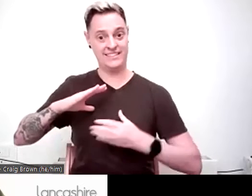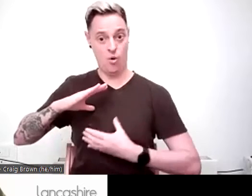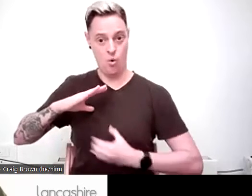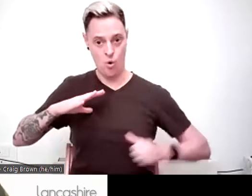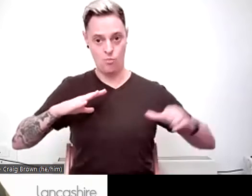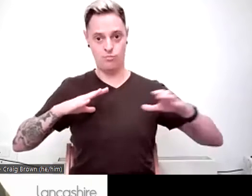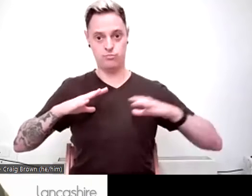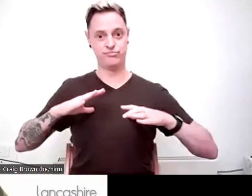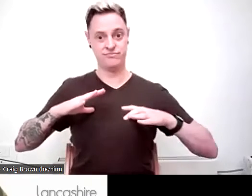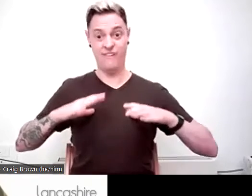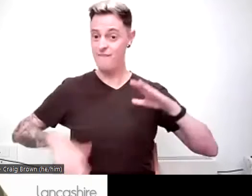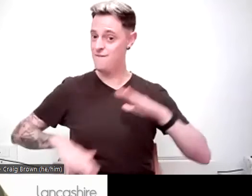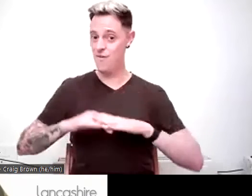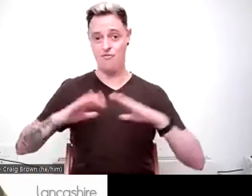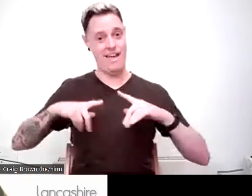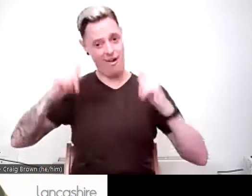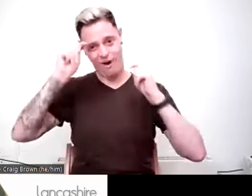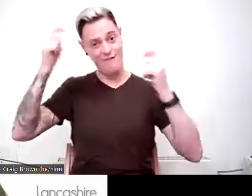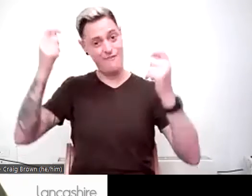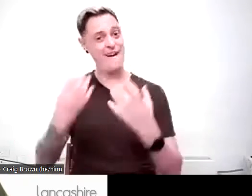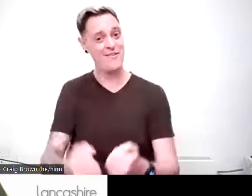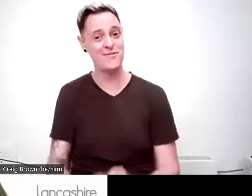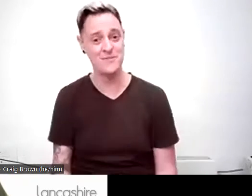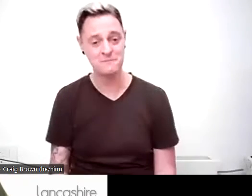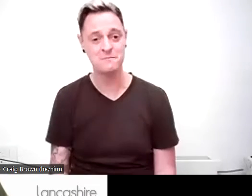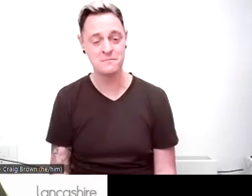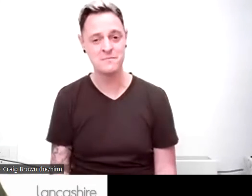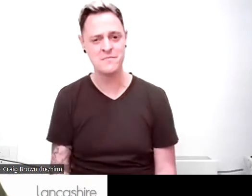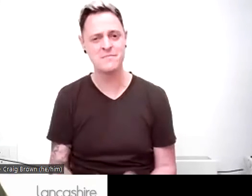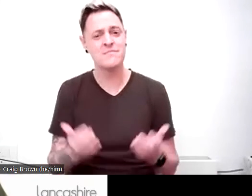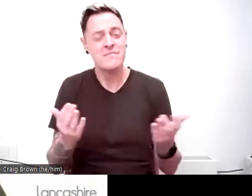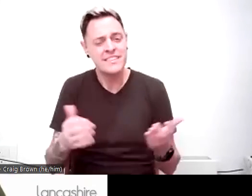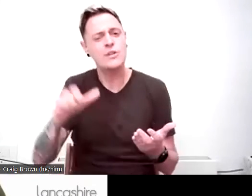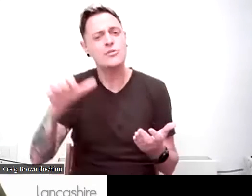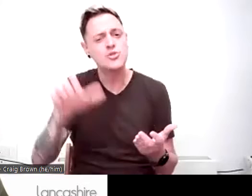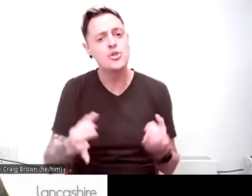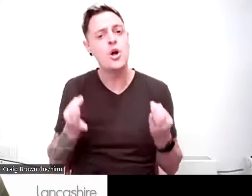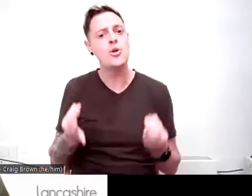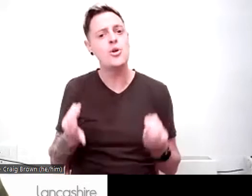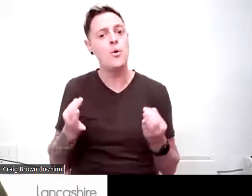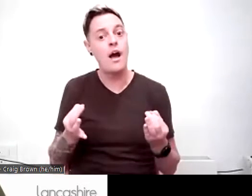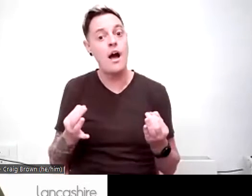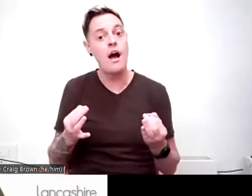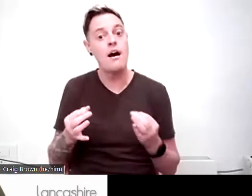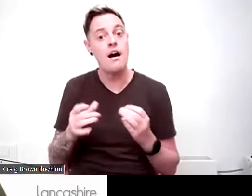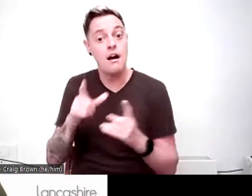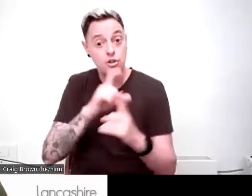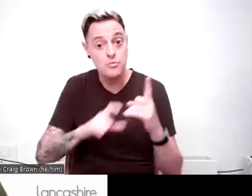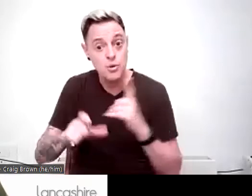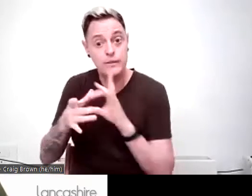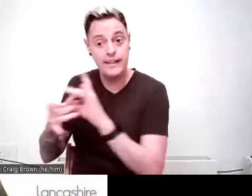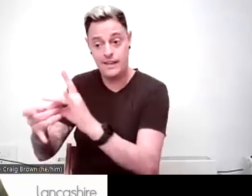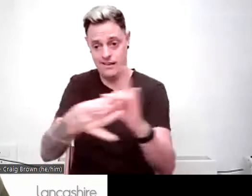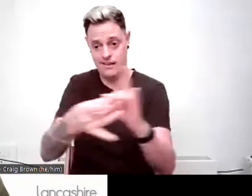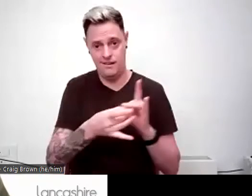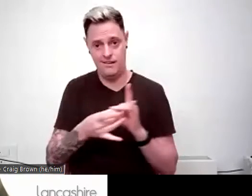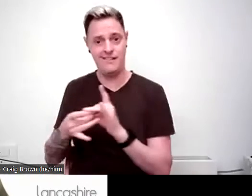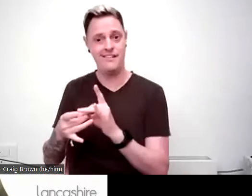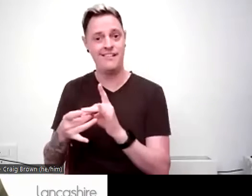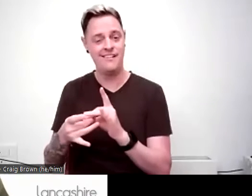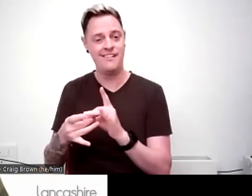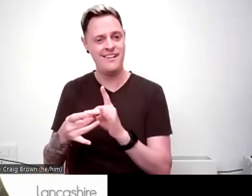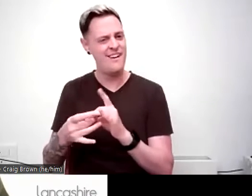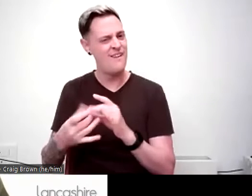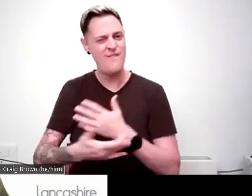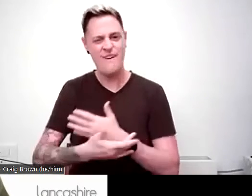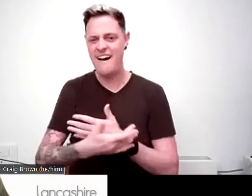how they're meant to do, you're meant to do yoga as a community, right? They're meant to connect us all. It's meant to show that, it's meant to get rid of all of